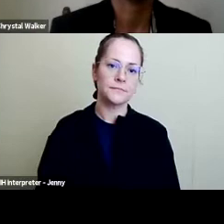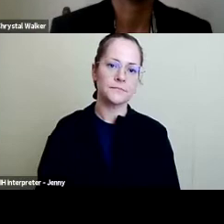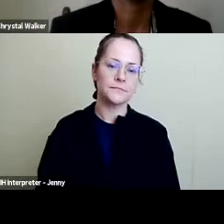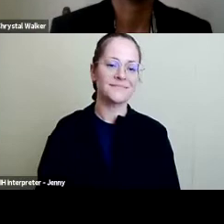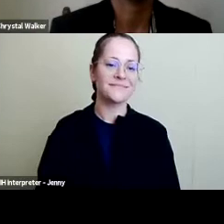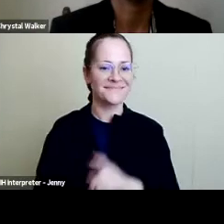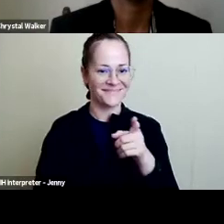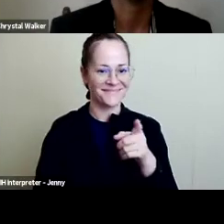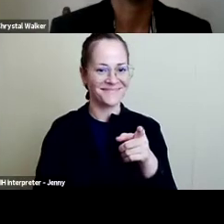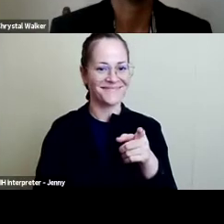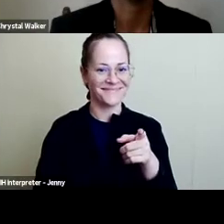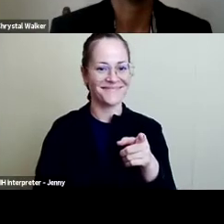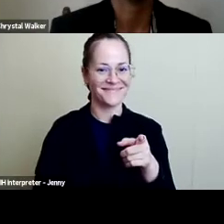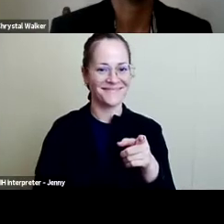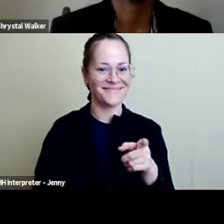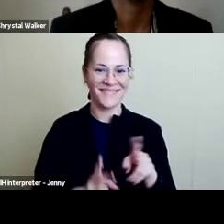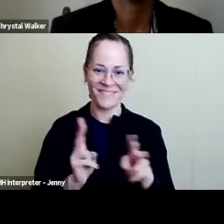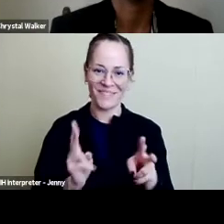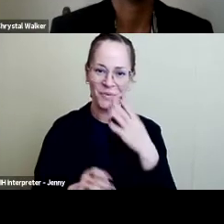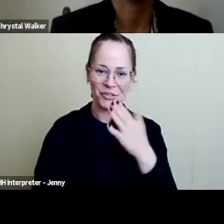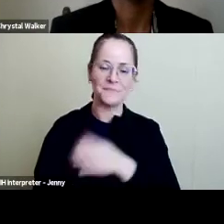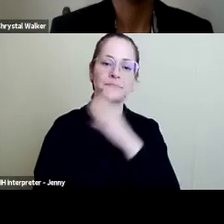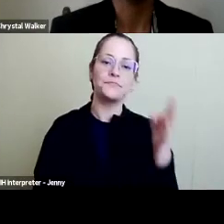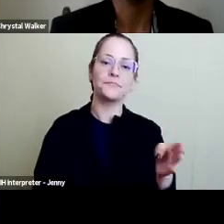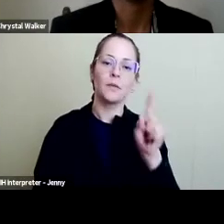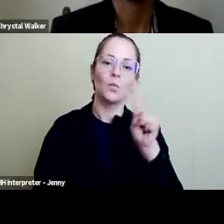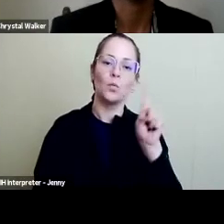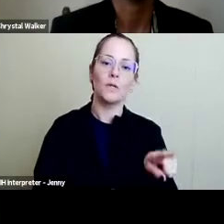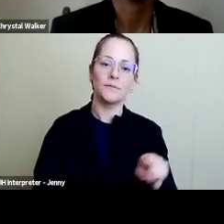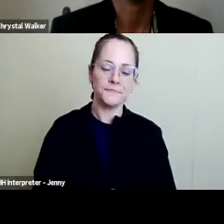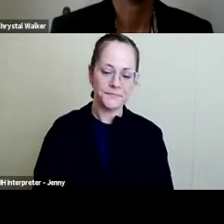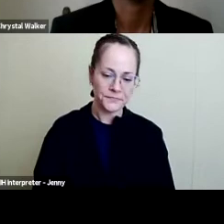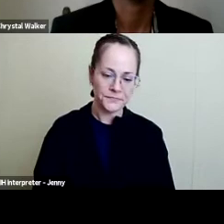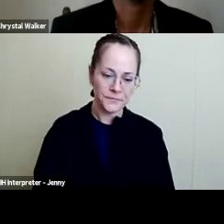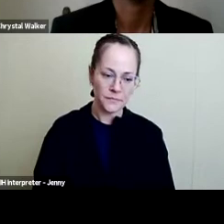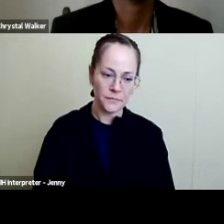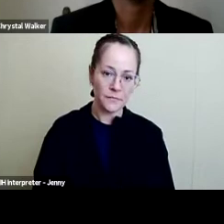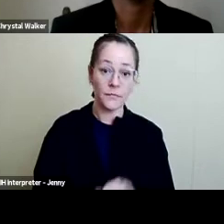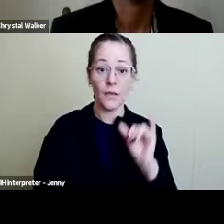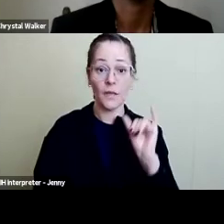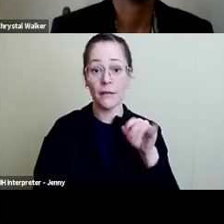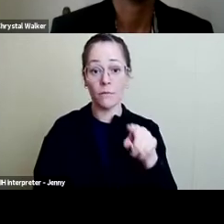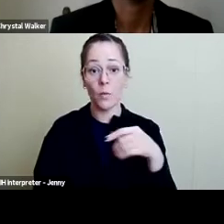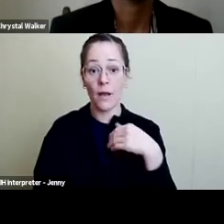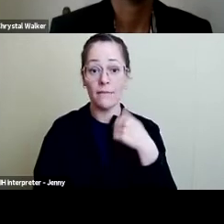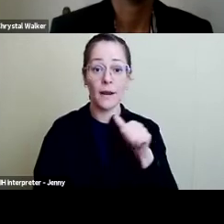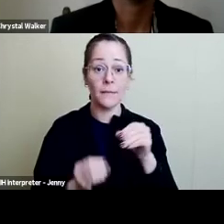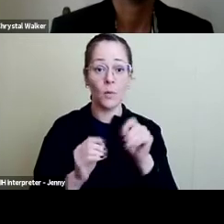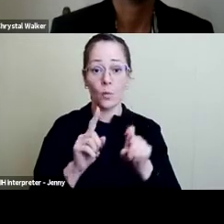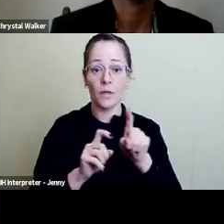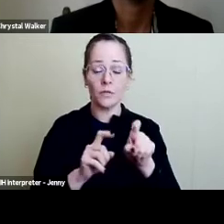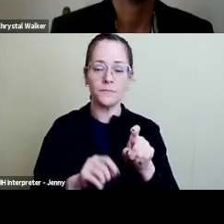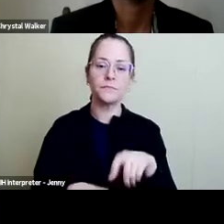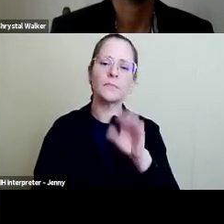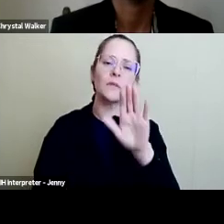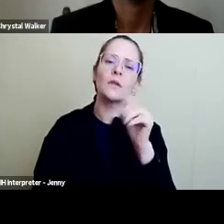Very nice. Okay, let's move on with the next question. And also, one or two people, if you want to answer, what does your